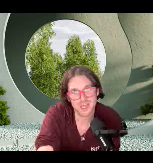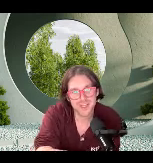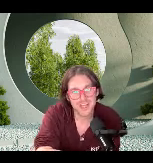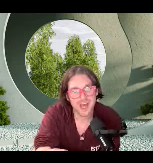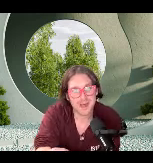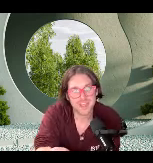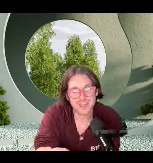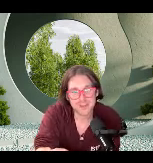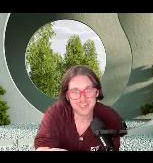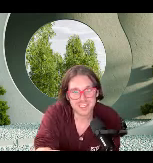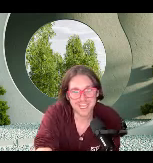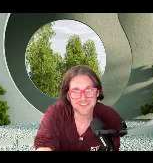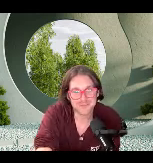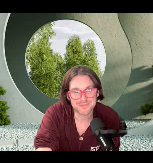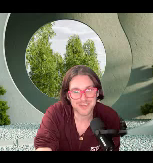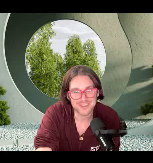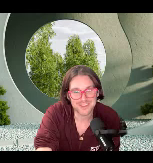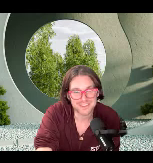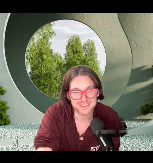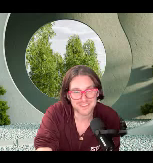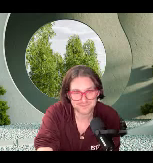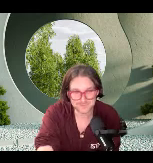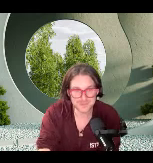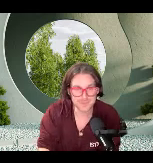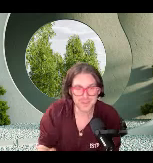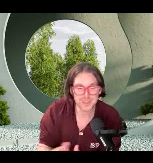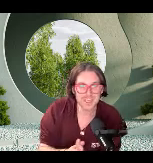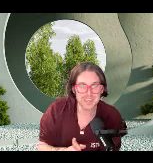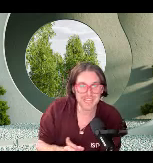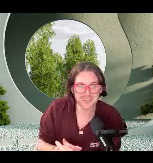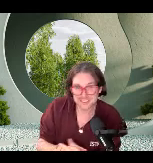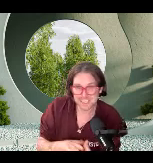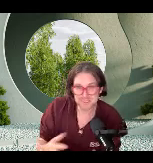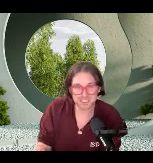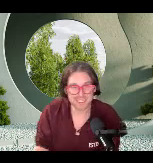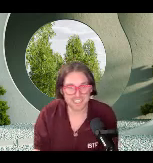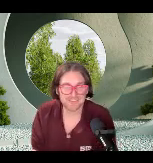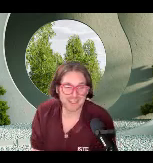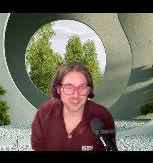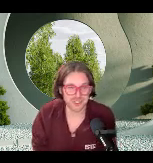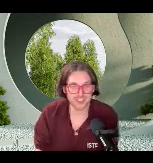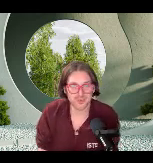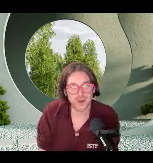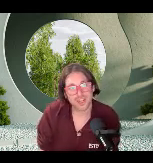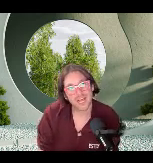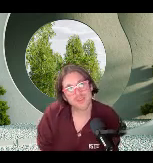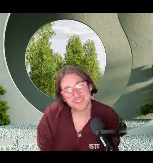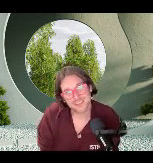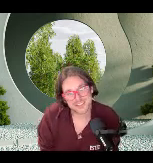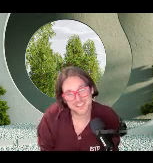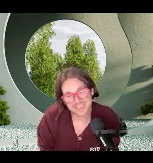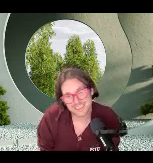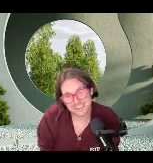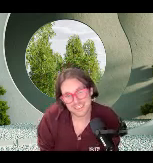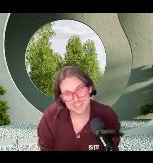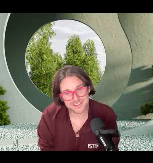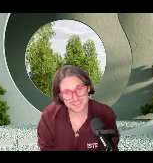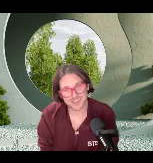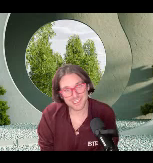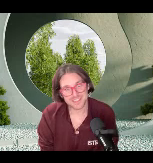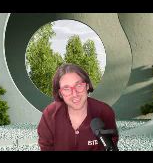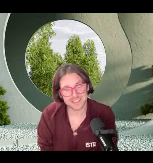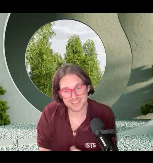adventures. So thank you so much again for being with us. Now, this accessibility adventure you are on, this is our second